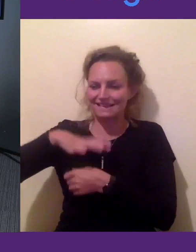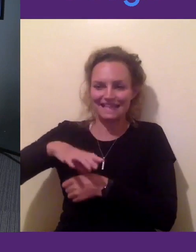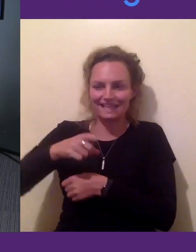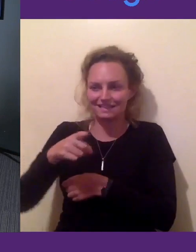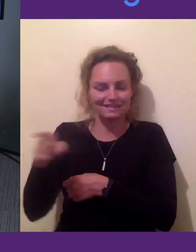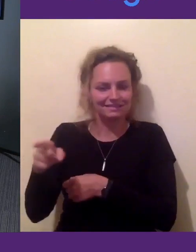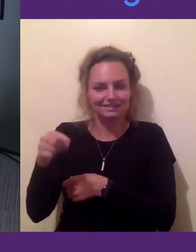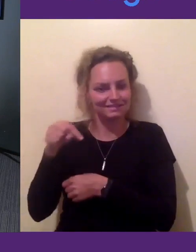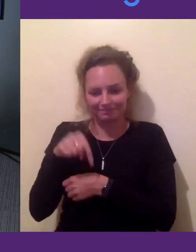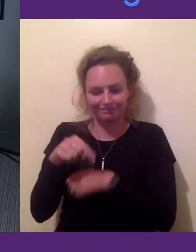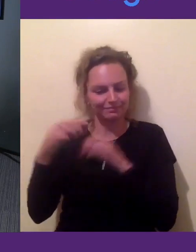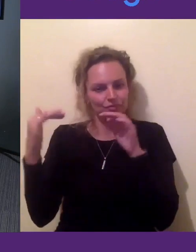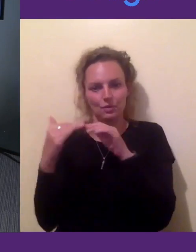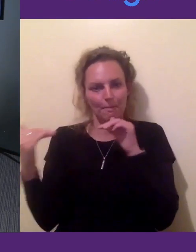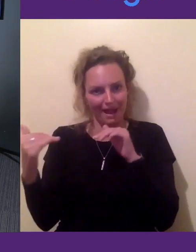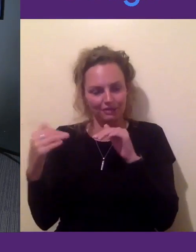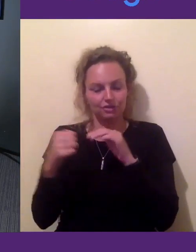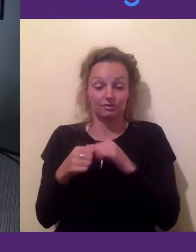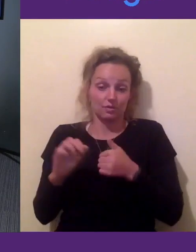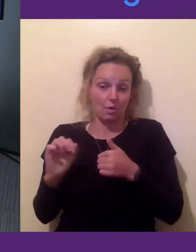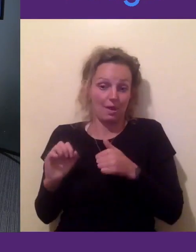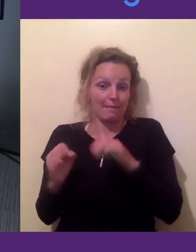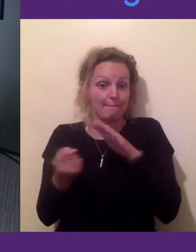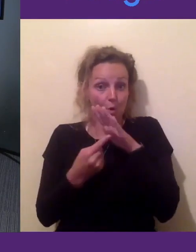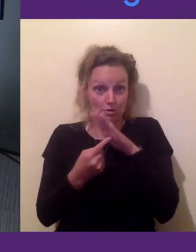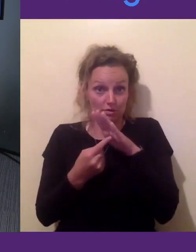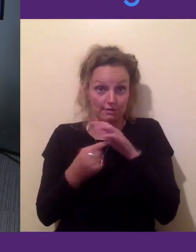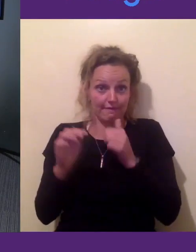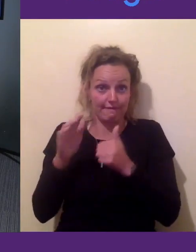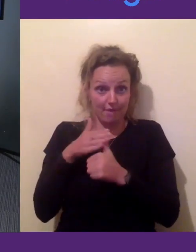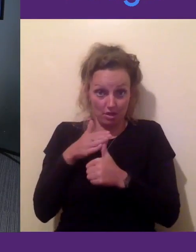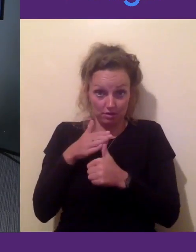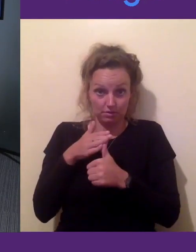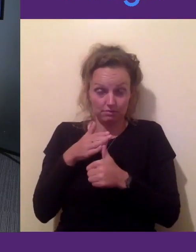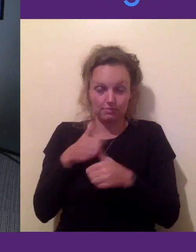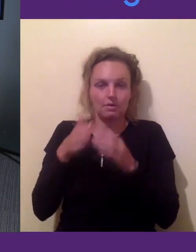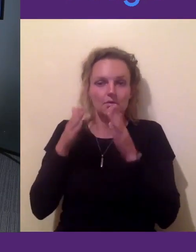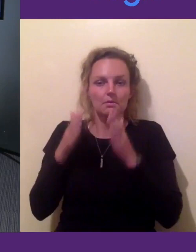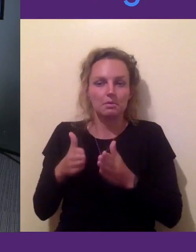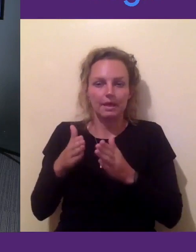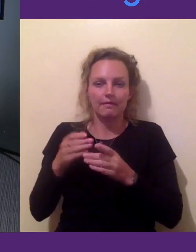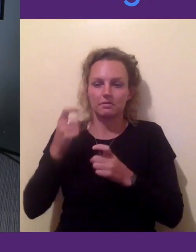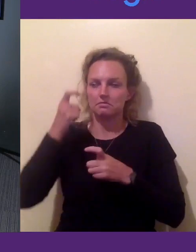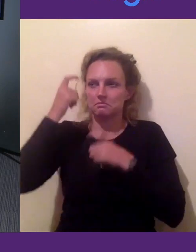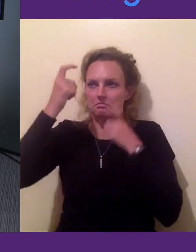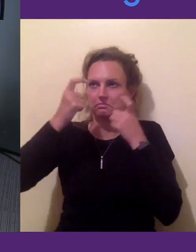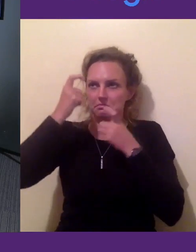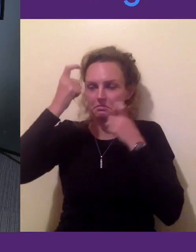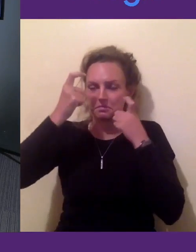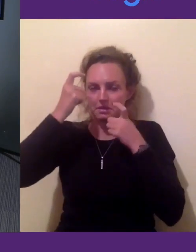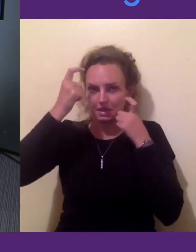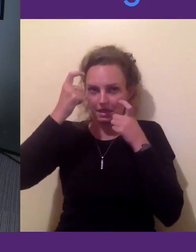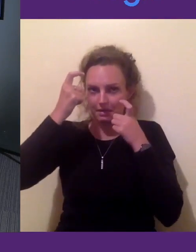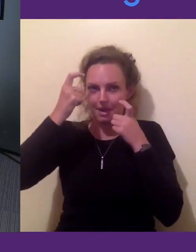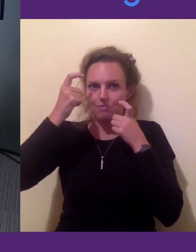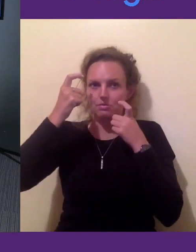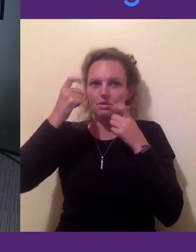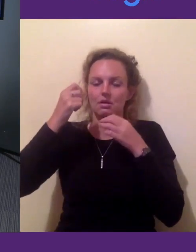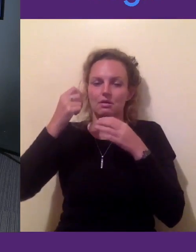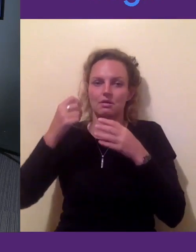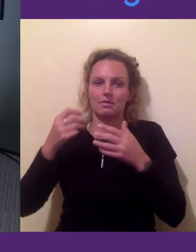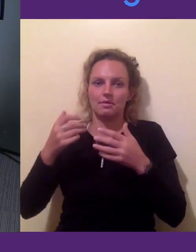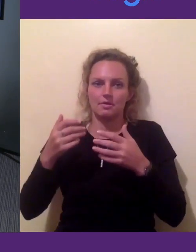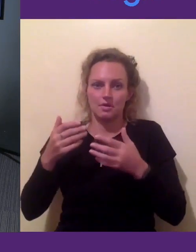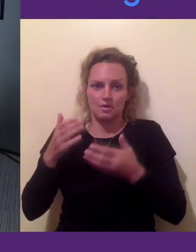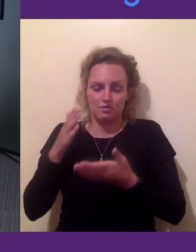very important first step, we have to go way beyond any existing kind of WCAG guidelines in order to really create a product